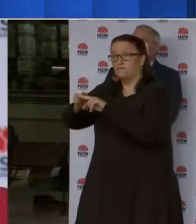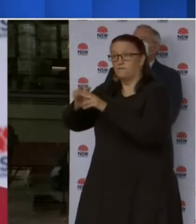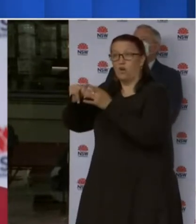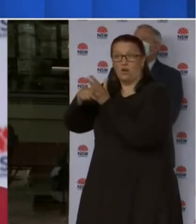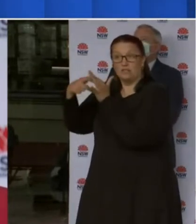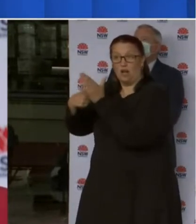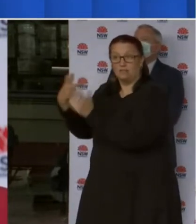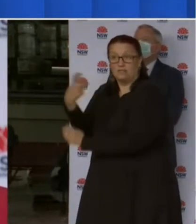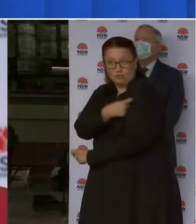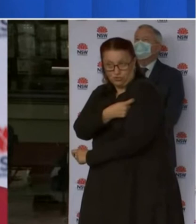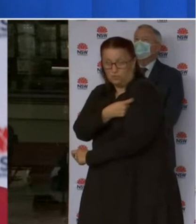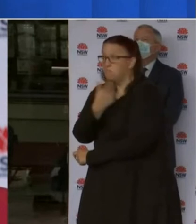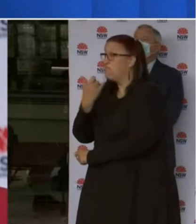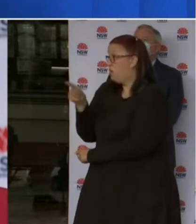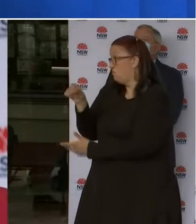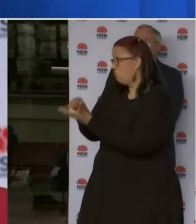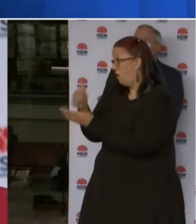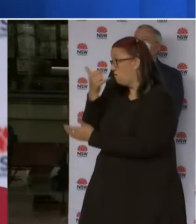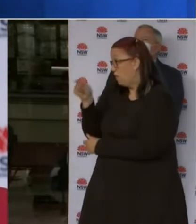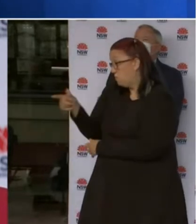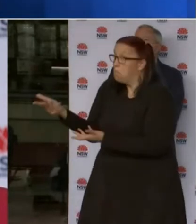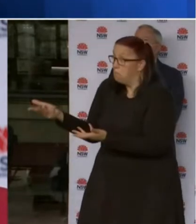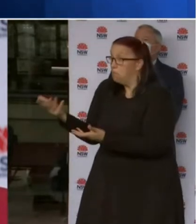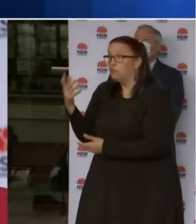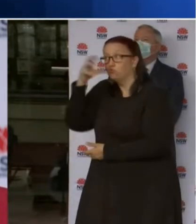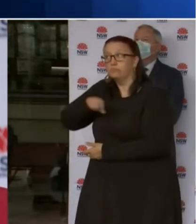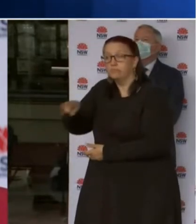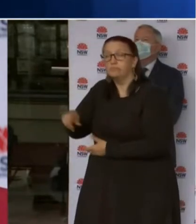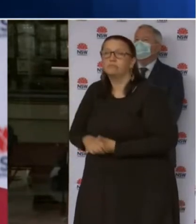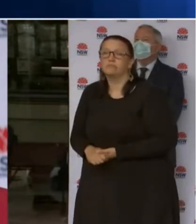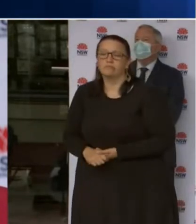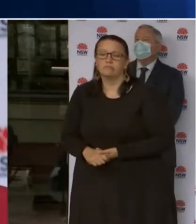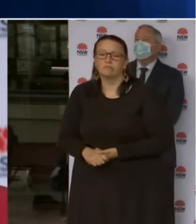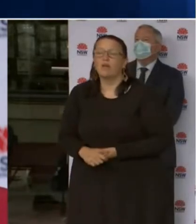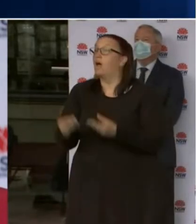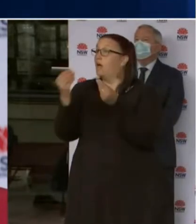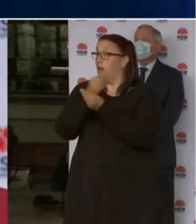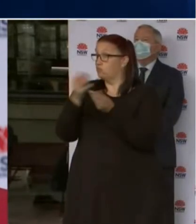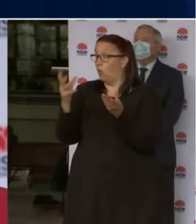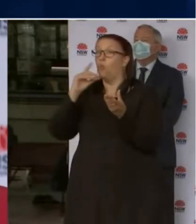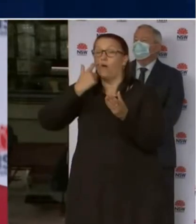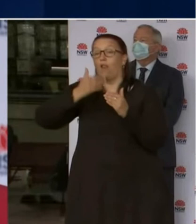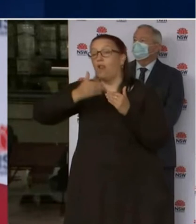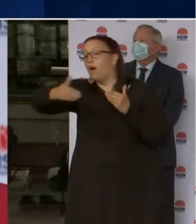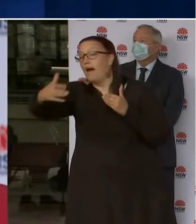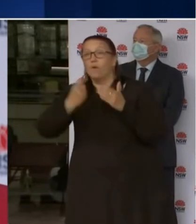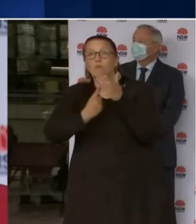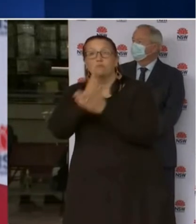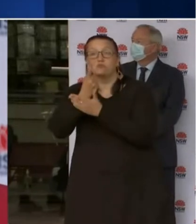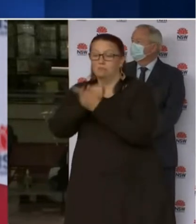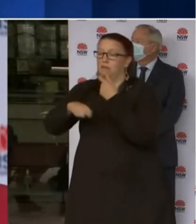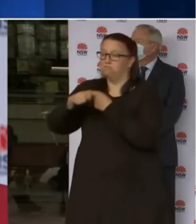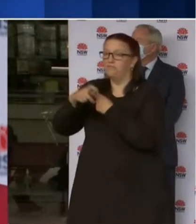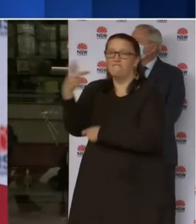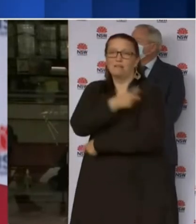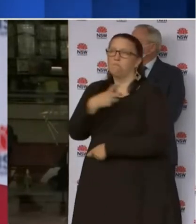ask the community to do is there are going to be increasing opportunities to get vaccinated and as you become eligible for either